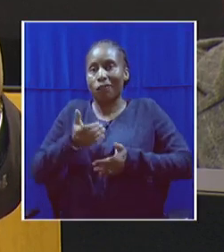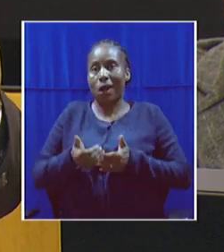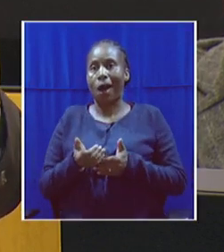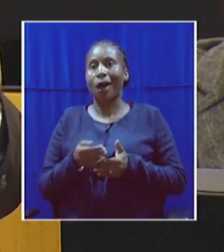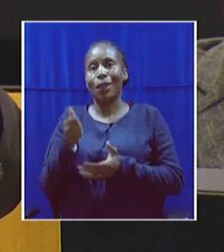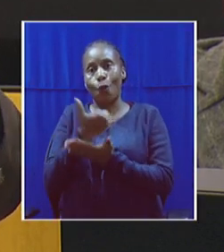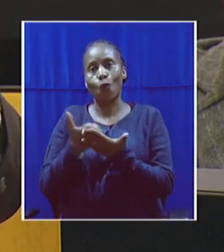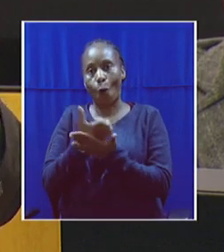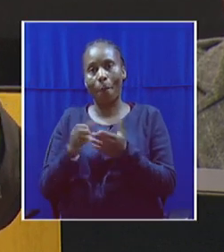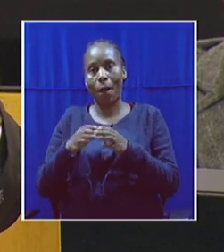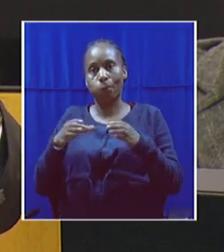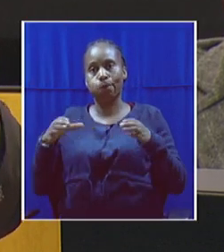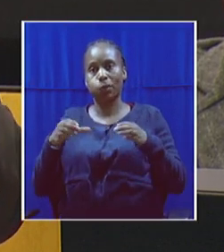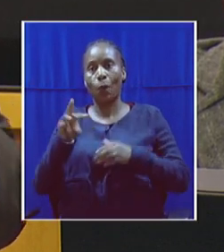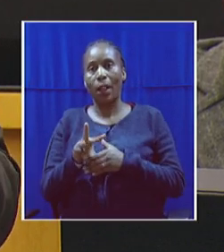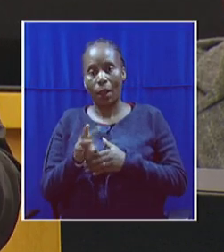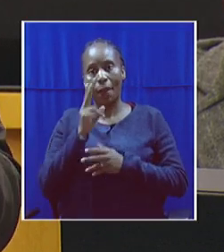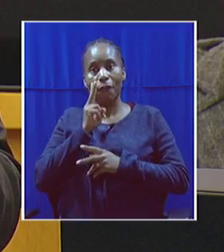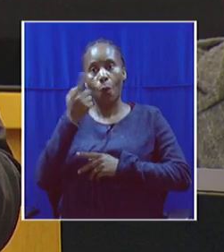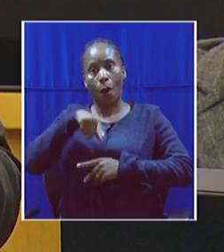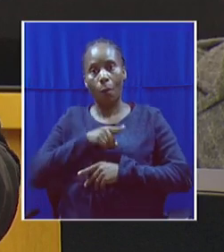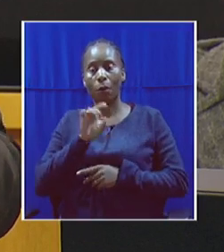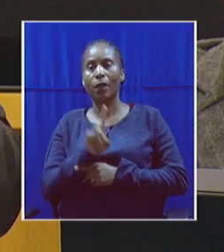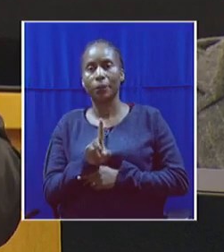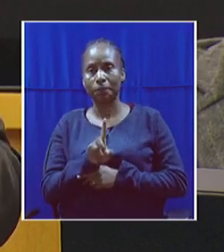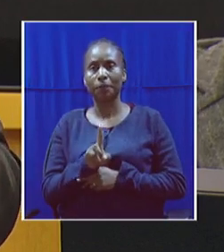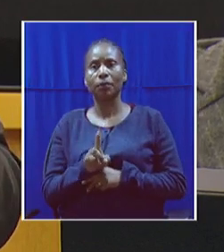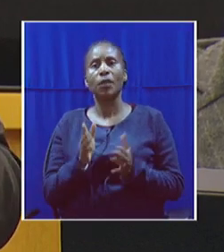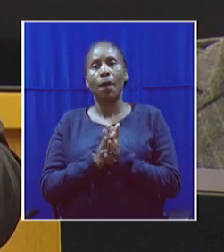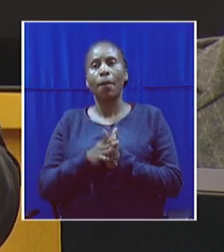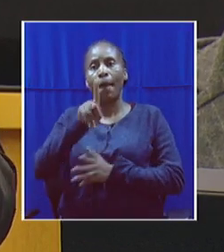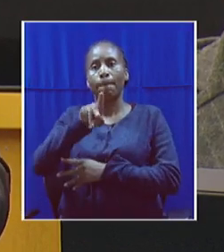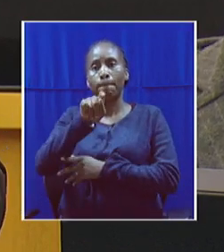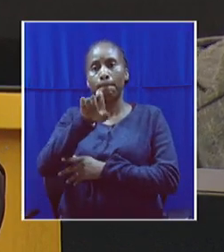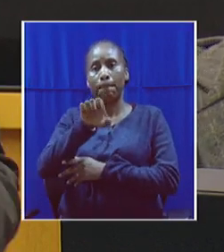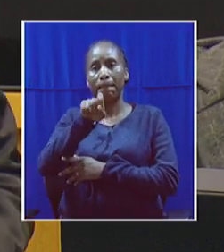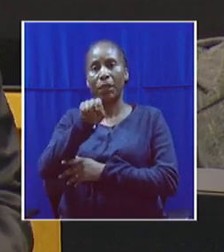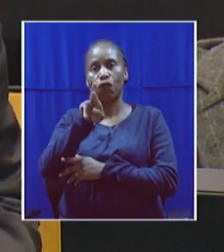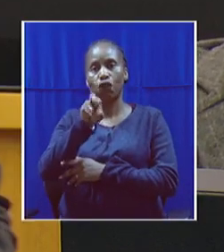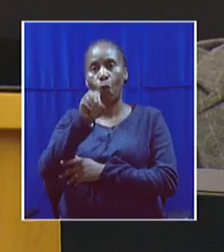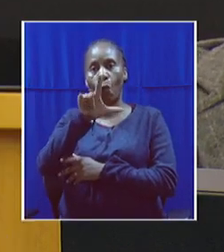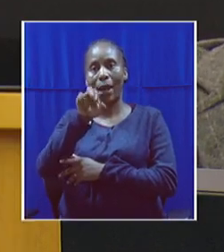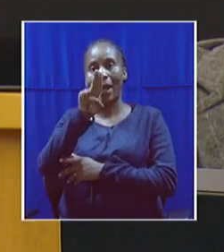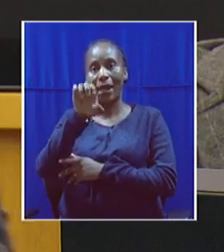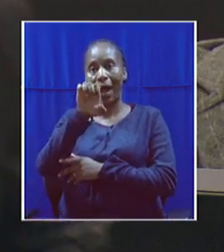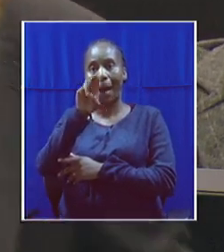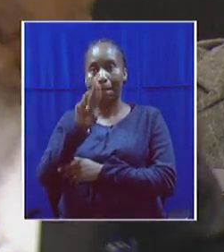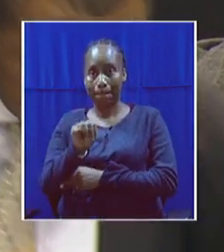and our view is that petroleum is a catalyst for economic growth and